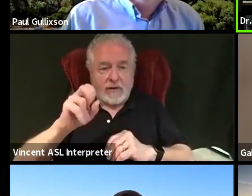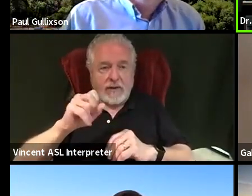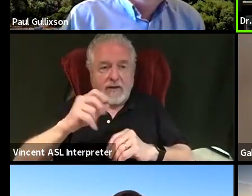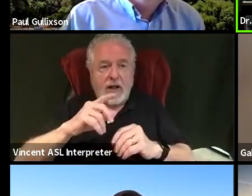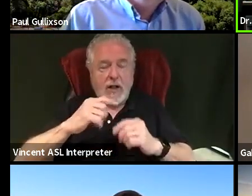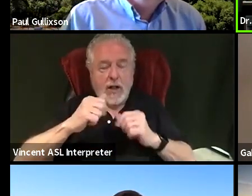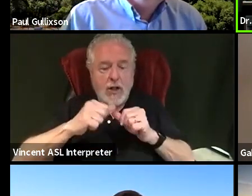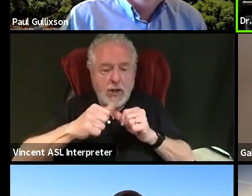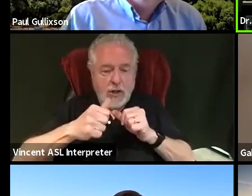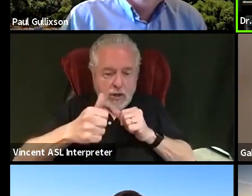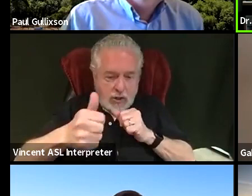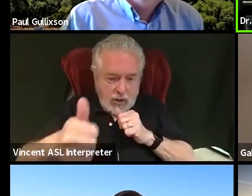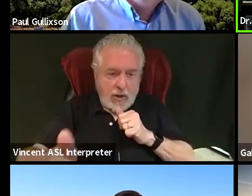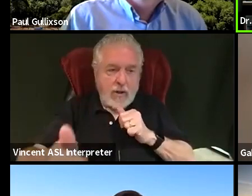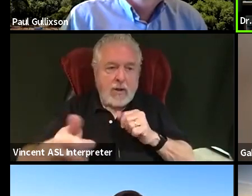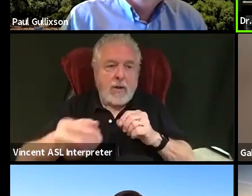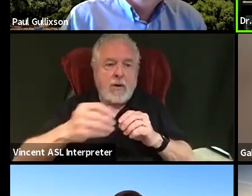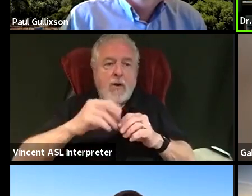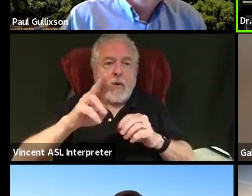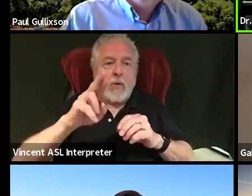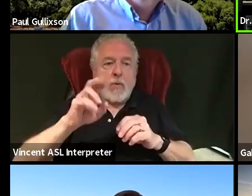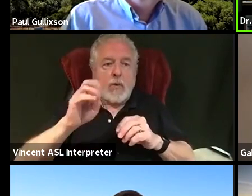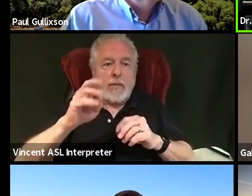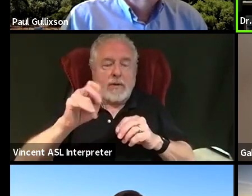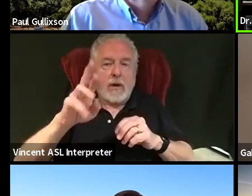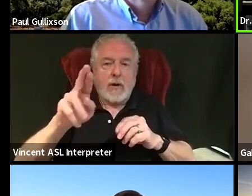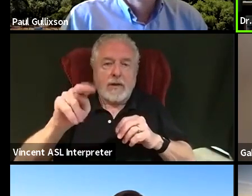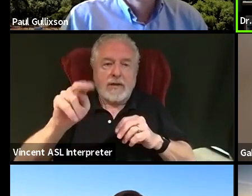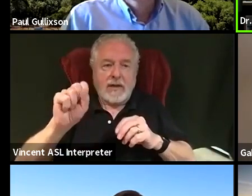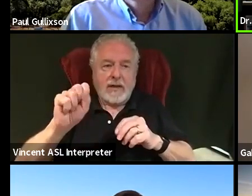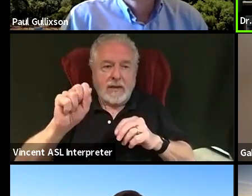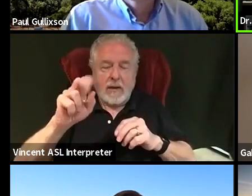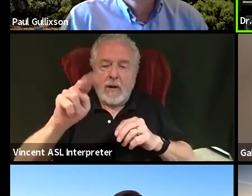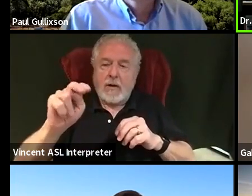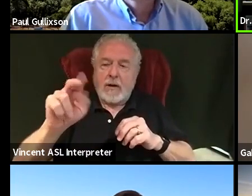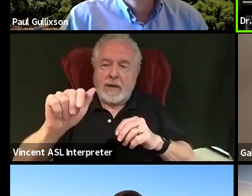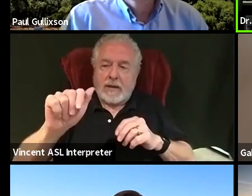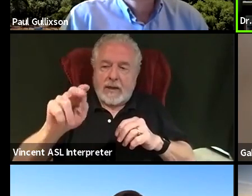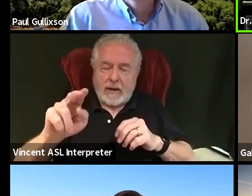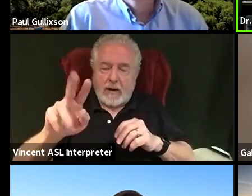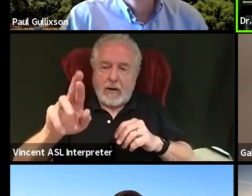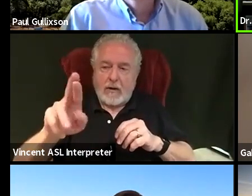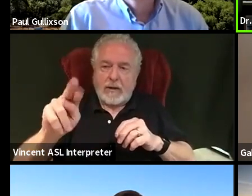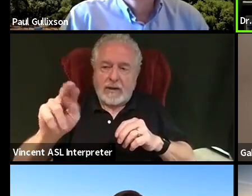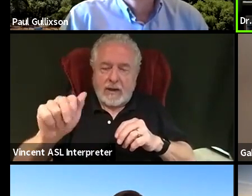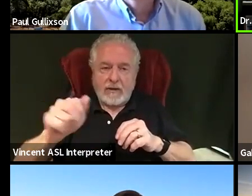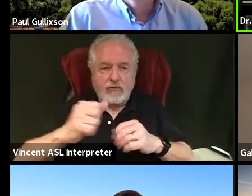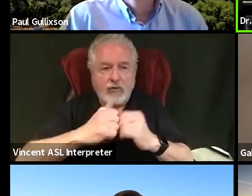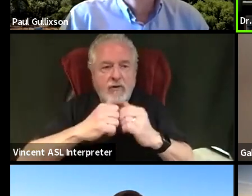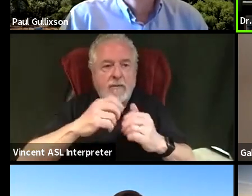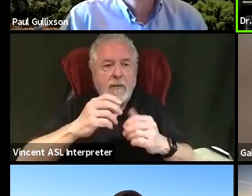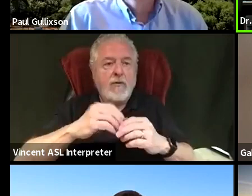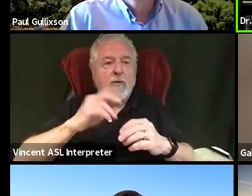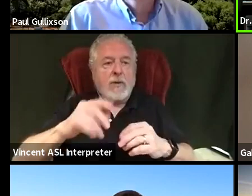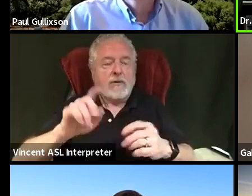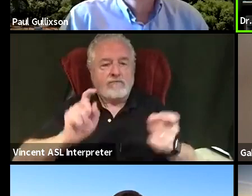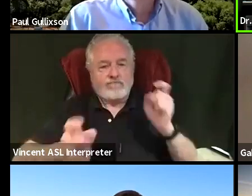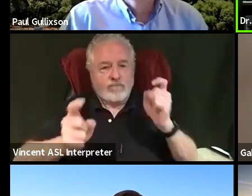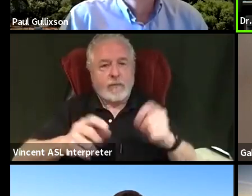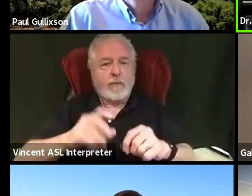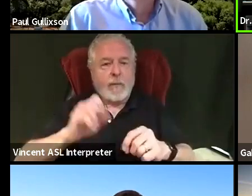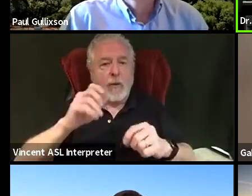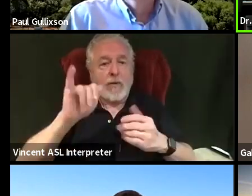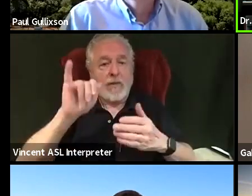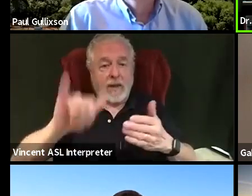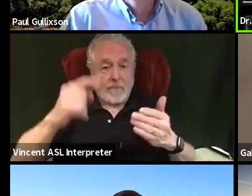have a longer and a more robust RNA structure. So the genome is larger and it does correct some of the mutations. So